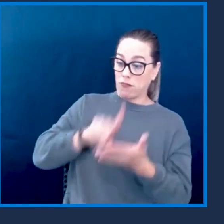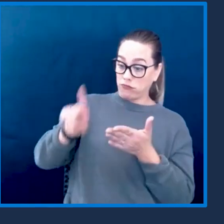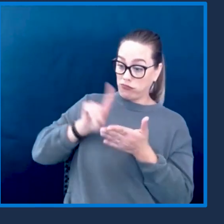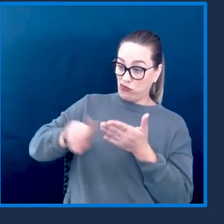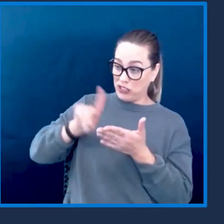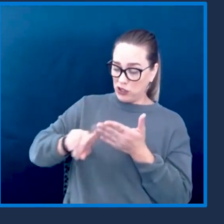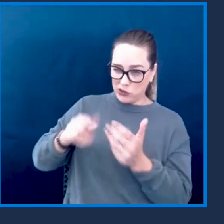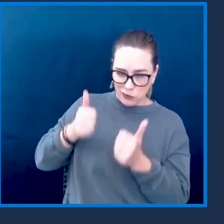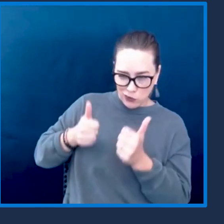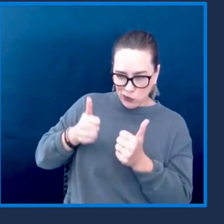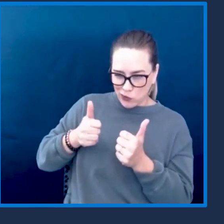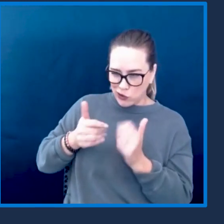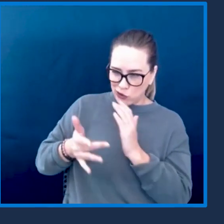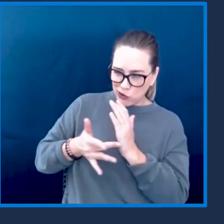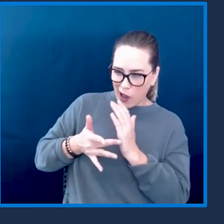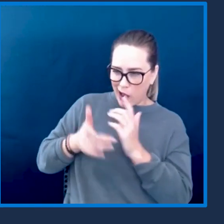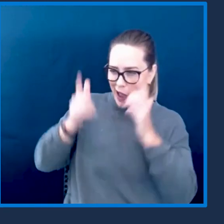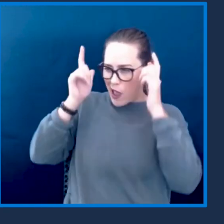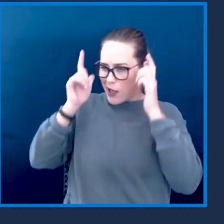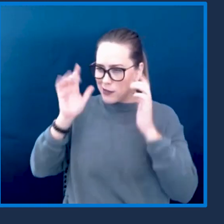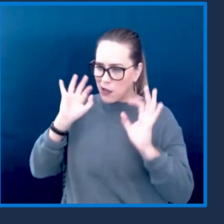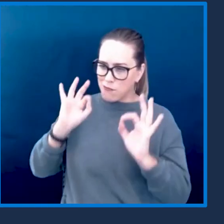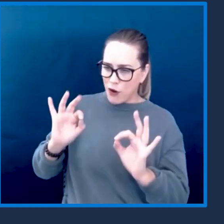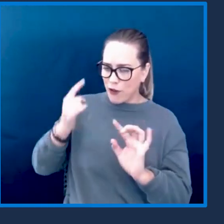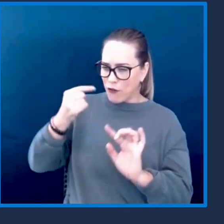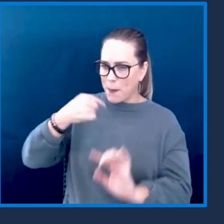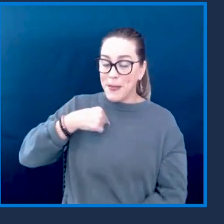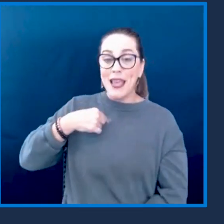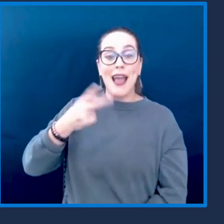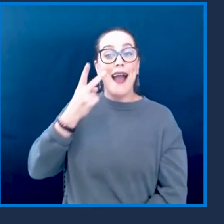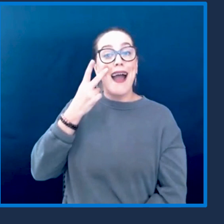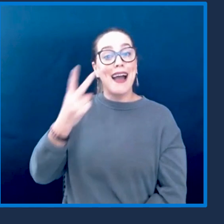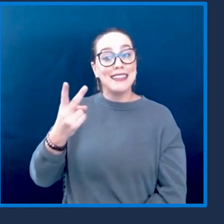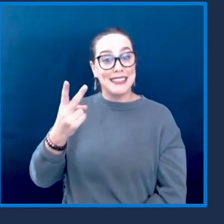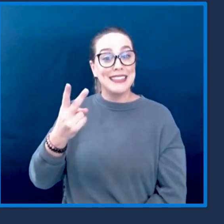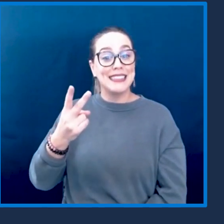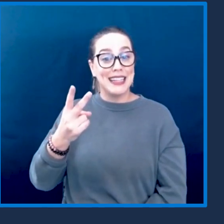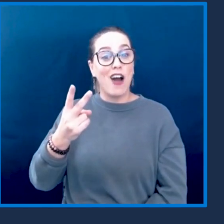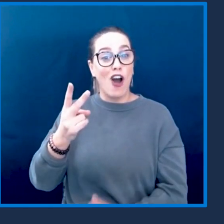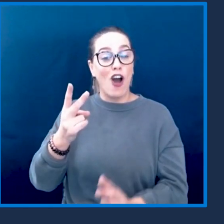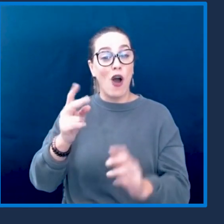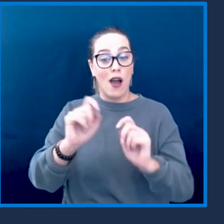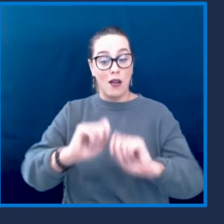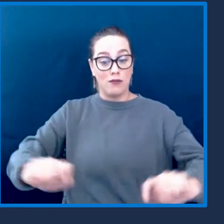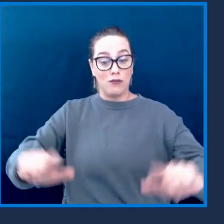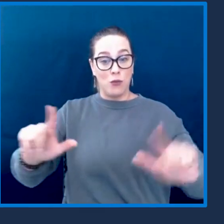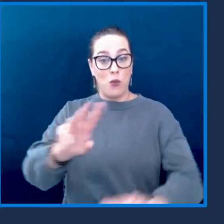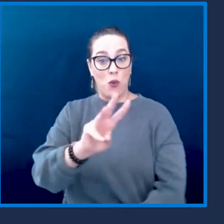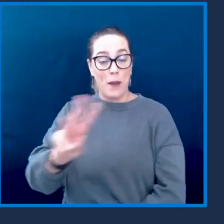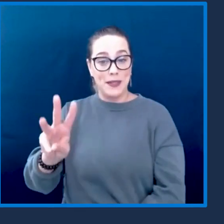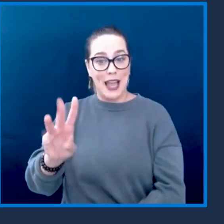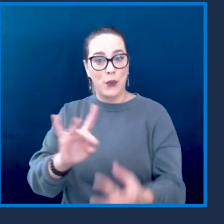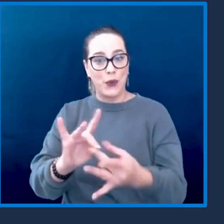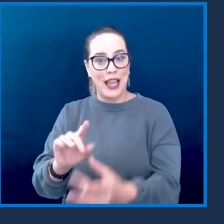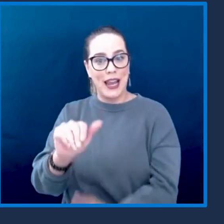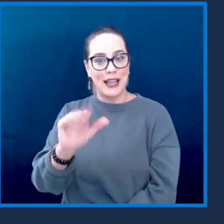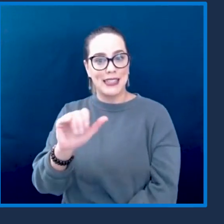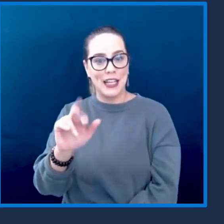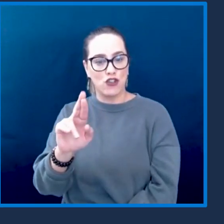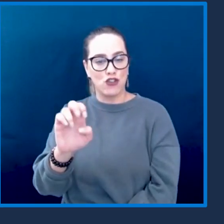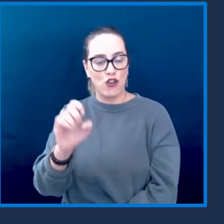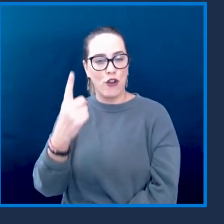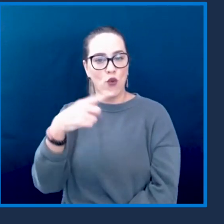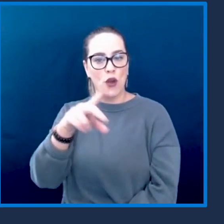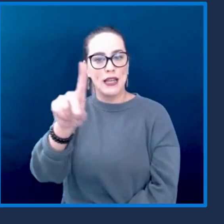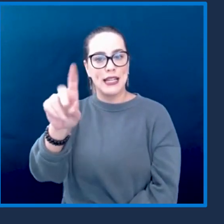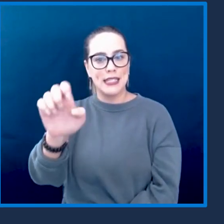I happened upon an internal site at Accenture for the U.S. Disability ERG. At the time, of course,